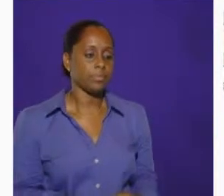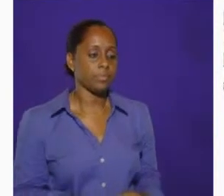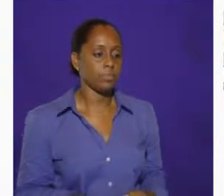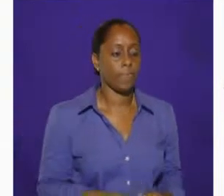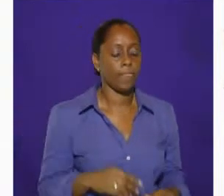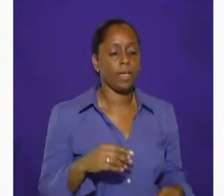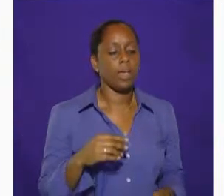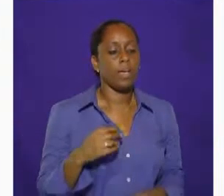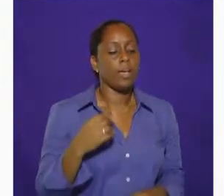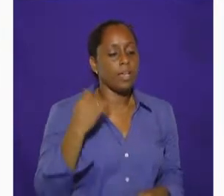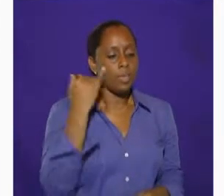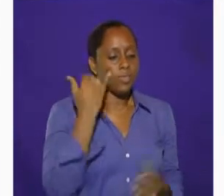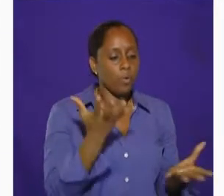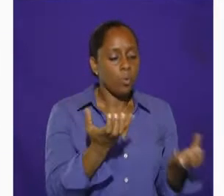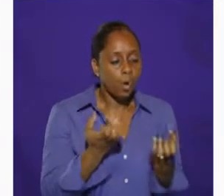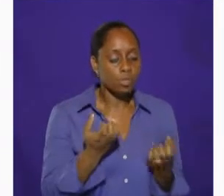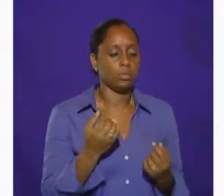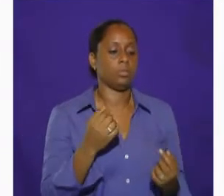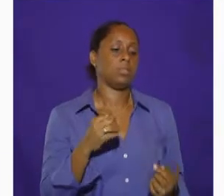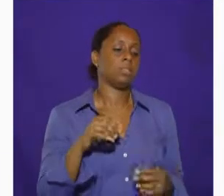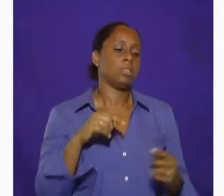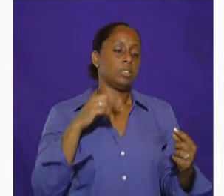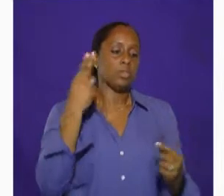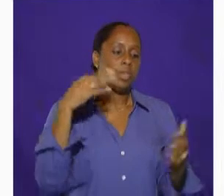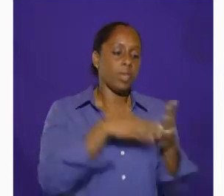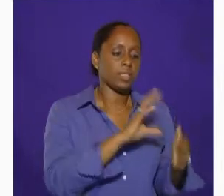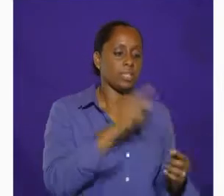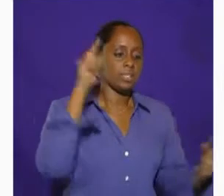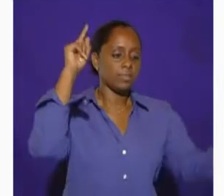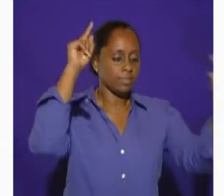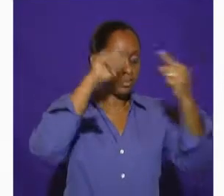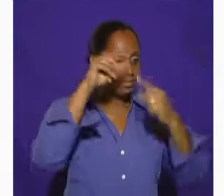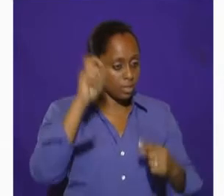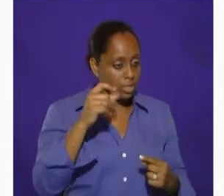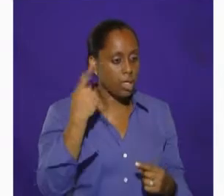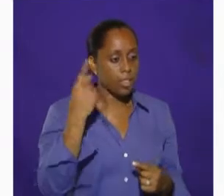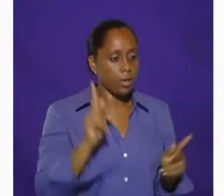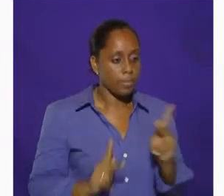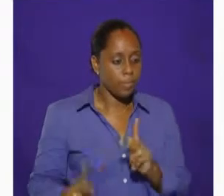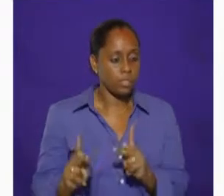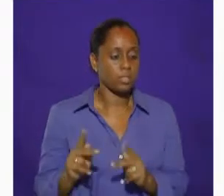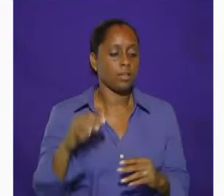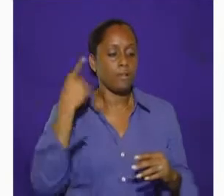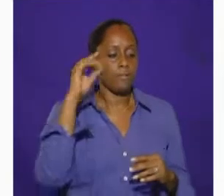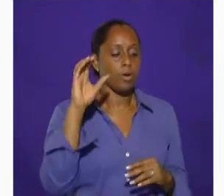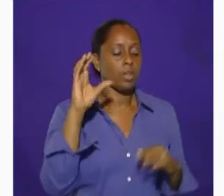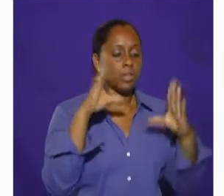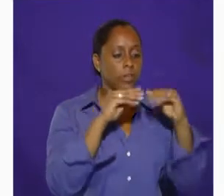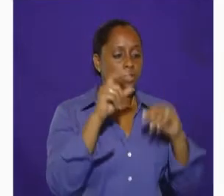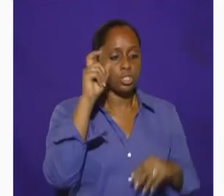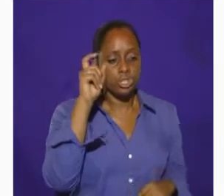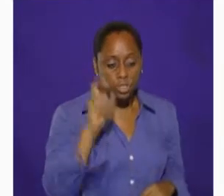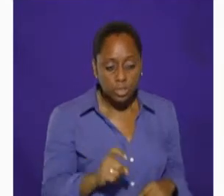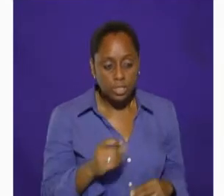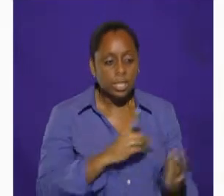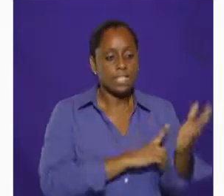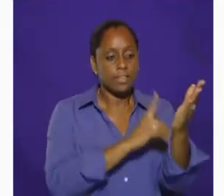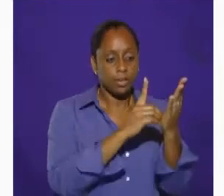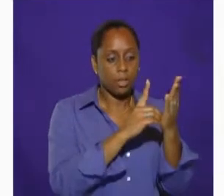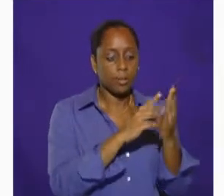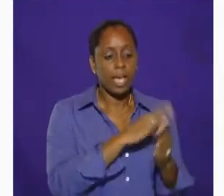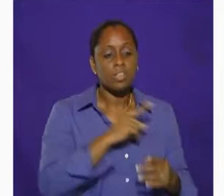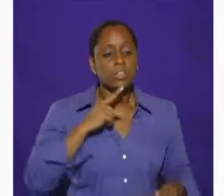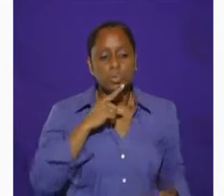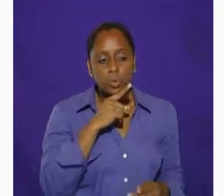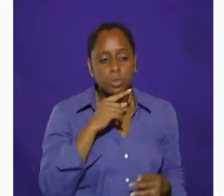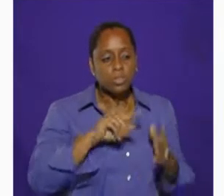target. In order to meet the 2010 target, the parties to the Convention should develop and ensure